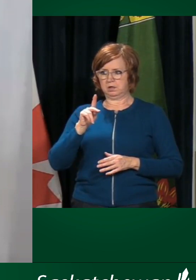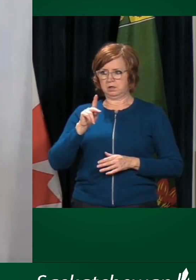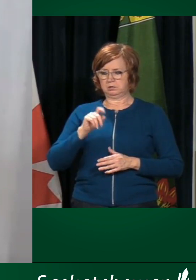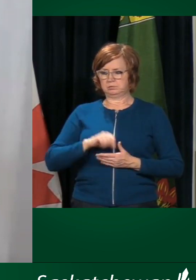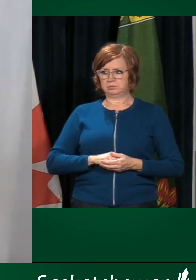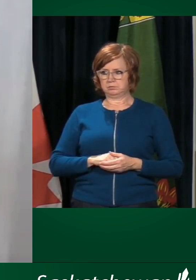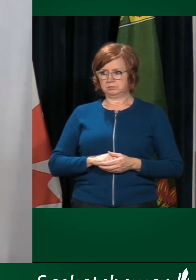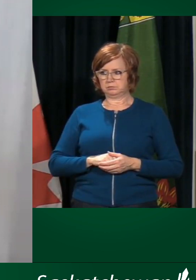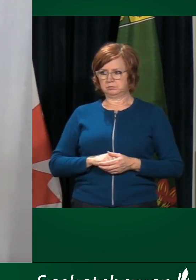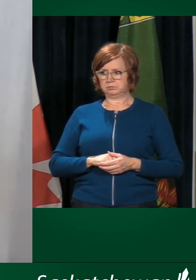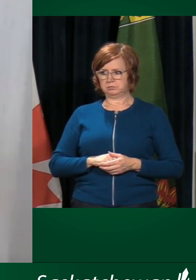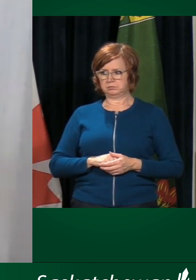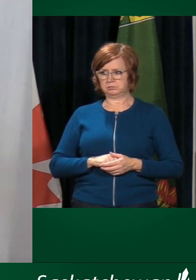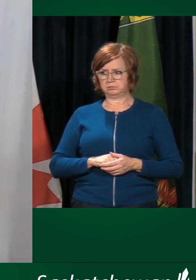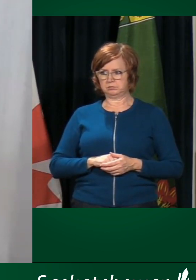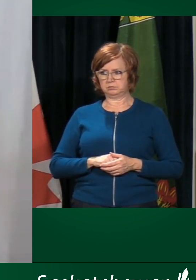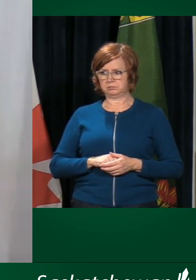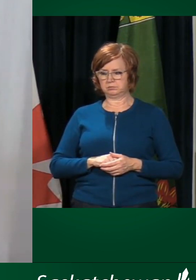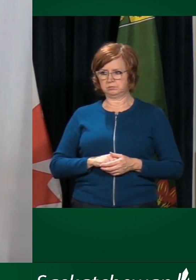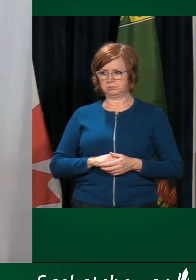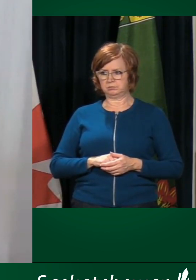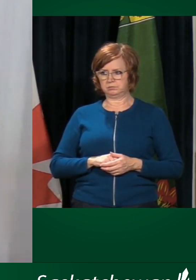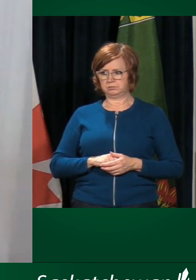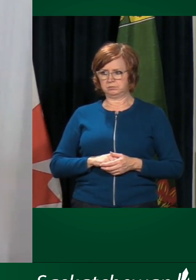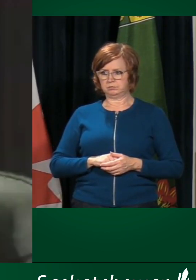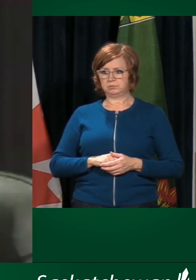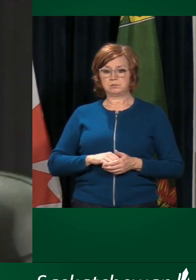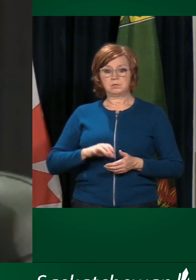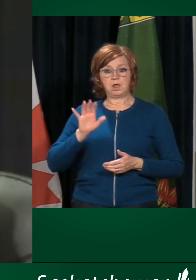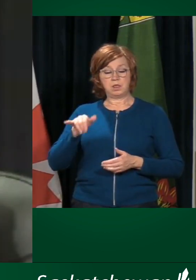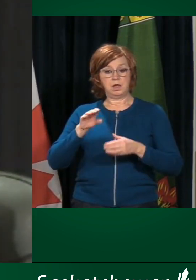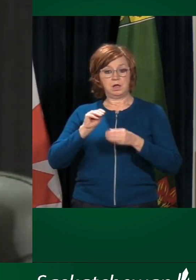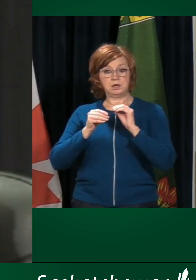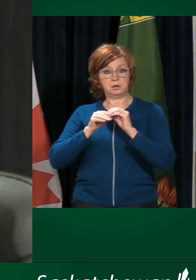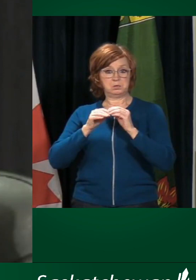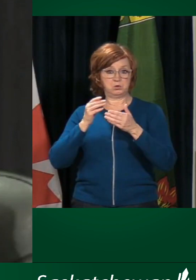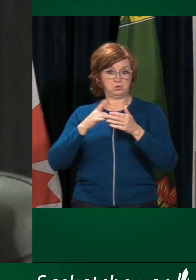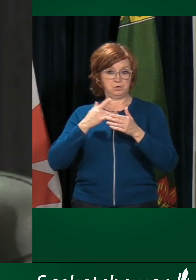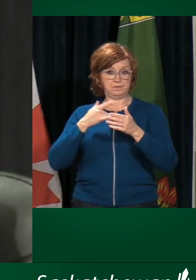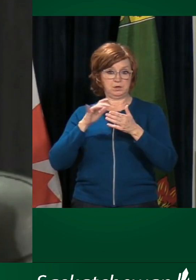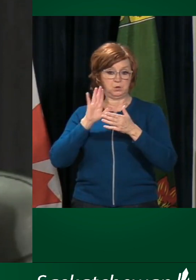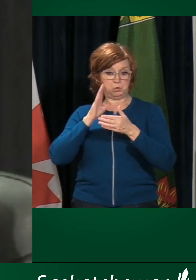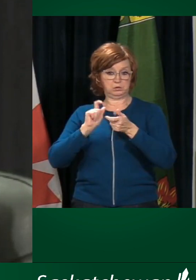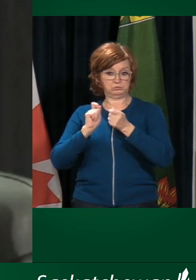this effective number to change as some restrictions start to lift as spelled out in the reopen plan?